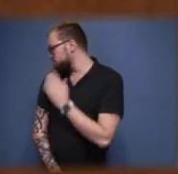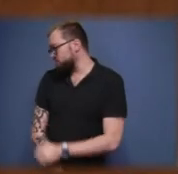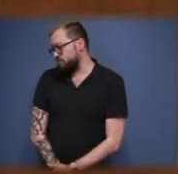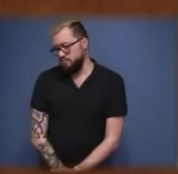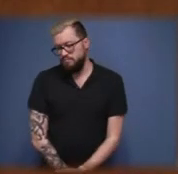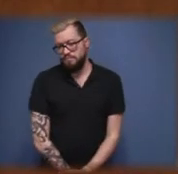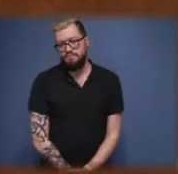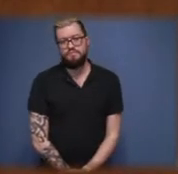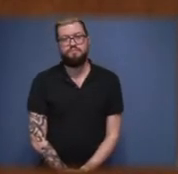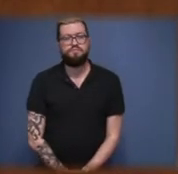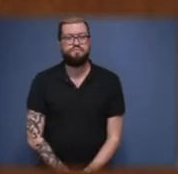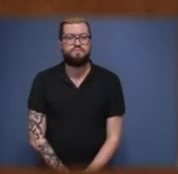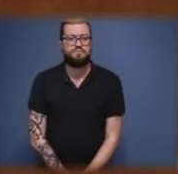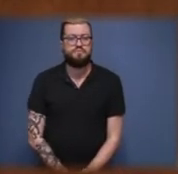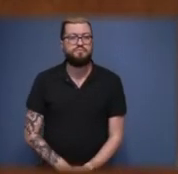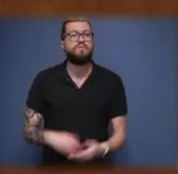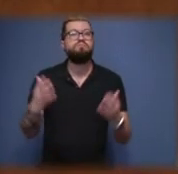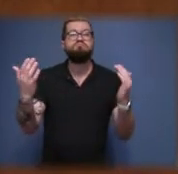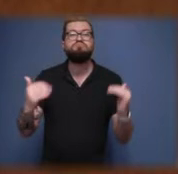Ruth Michener.